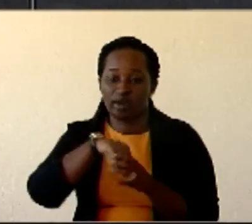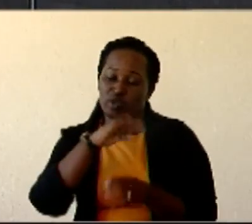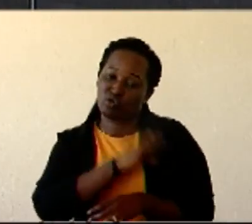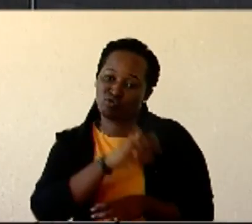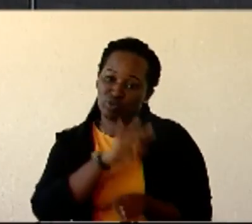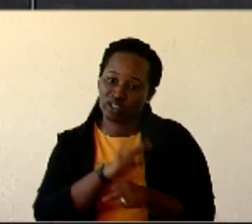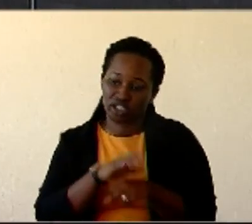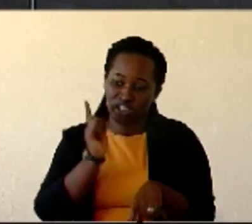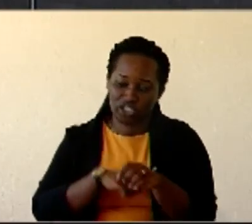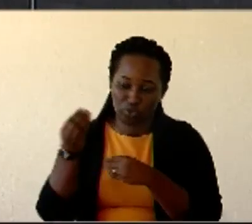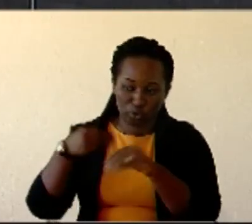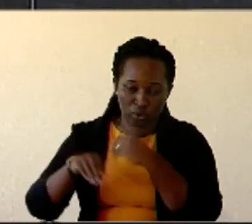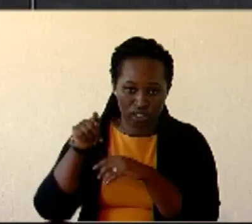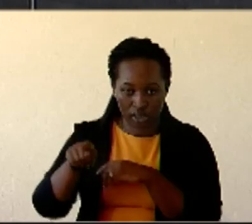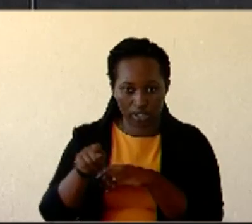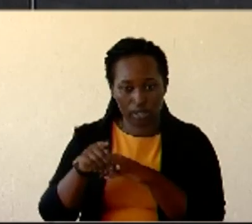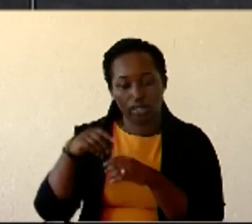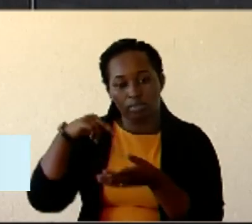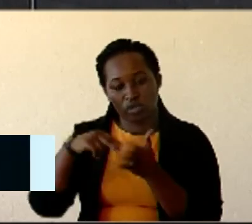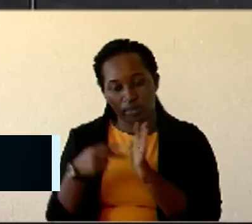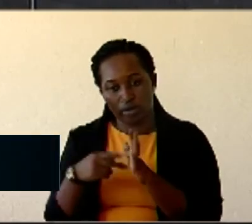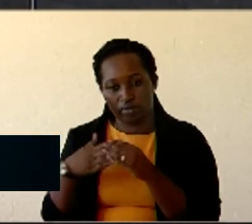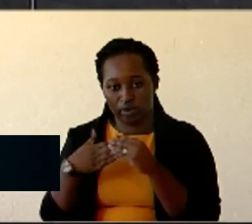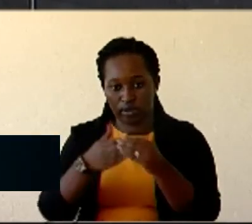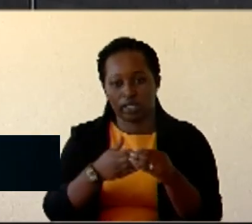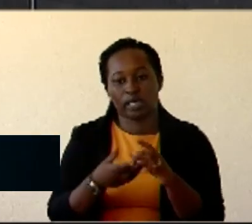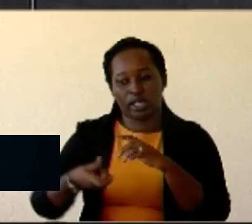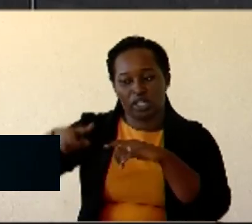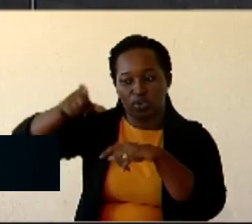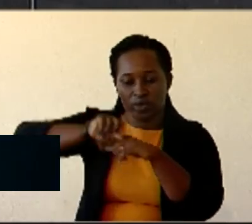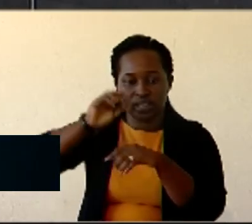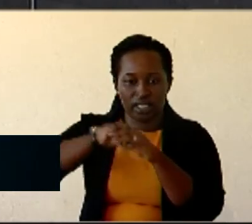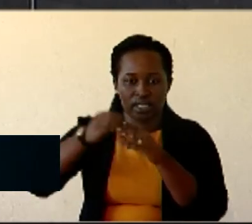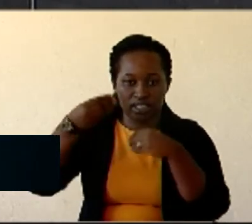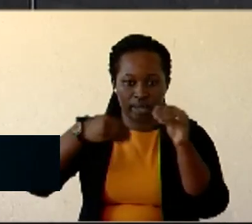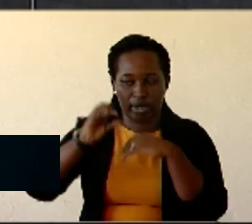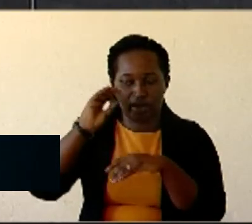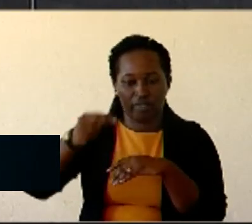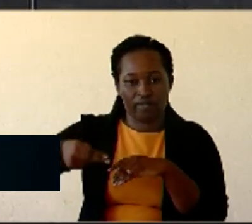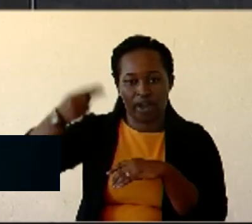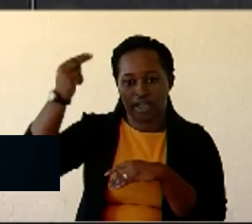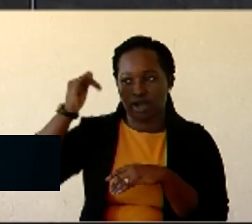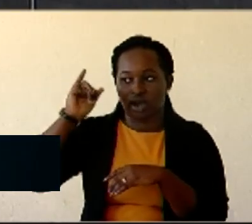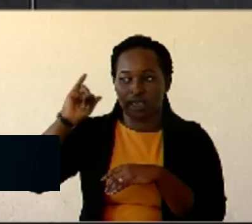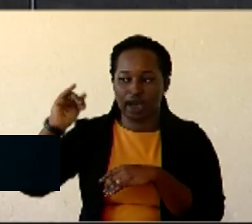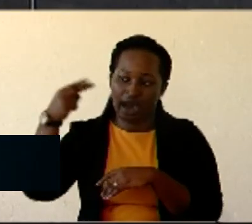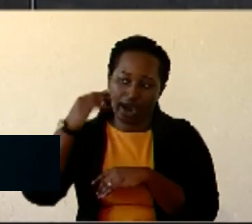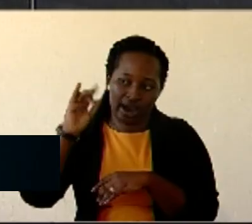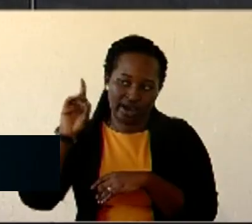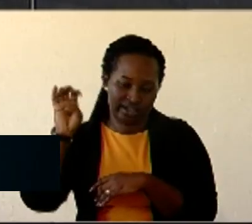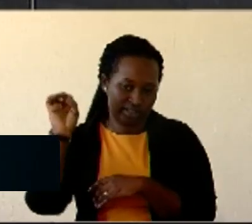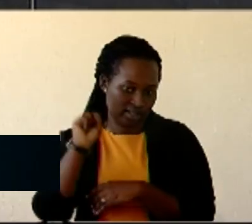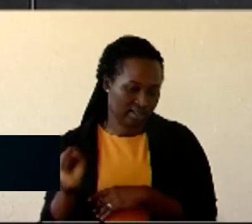in beef, then it means that will lead to an increase in supply of hides. An increase in supply of